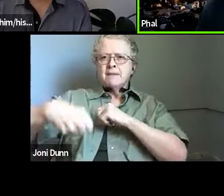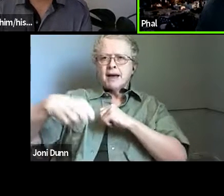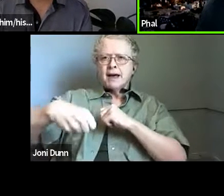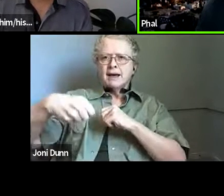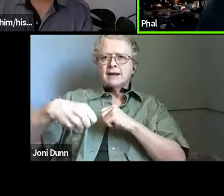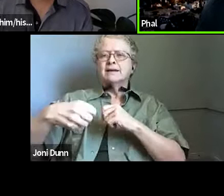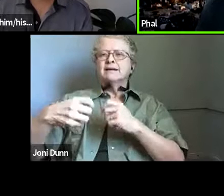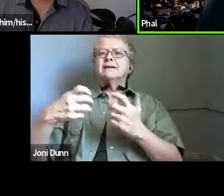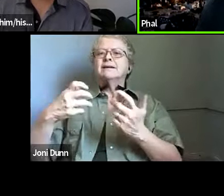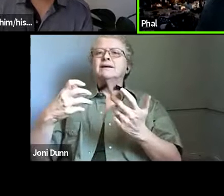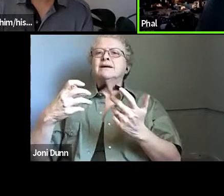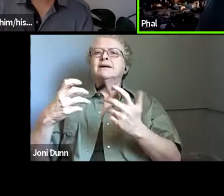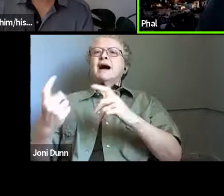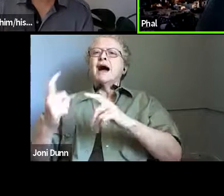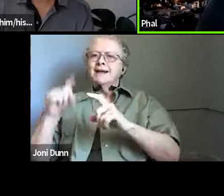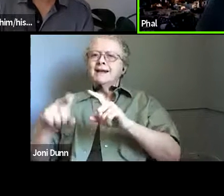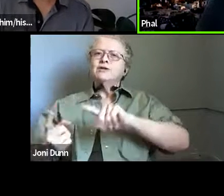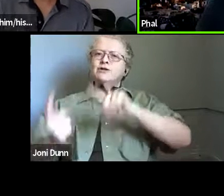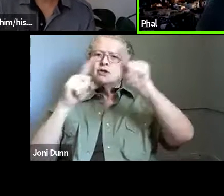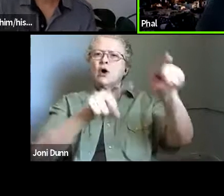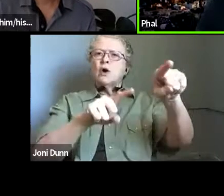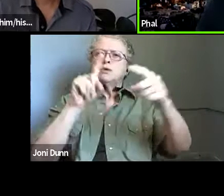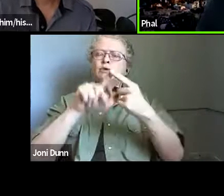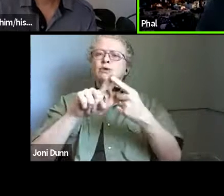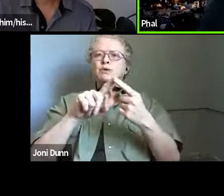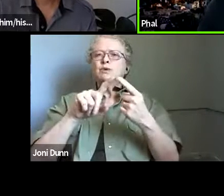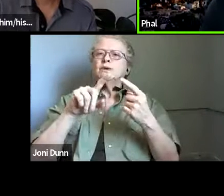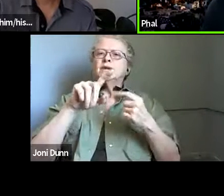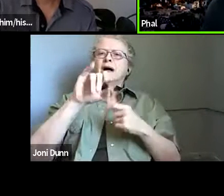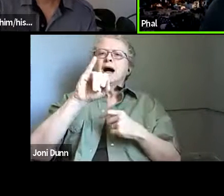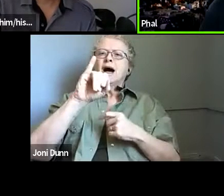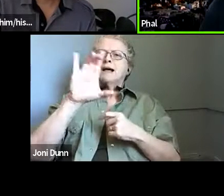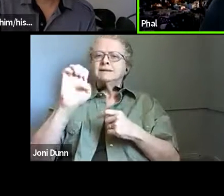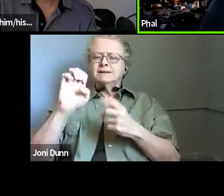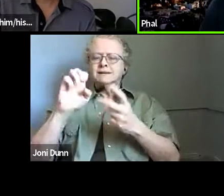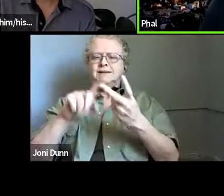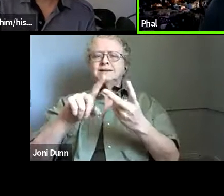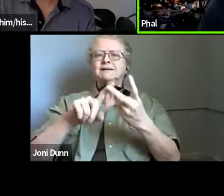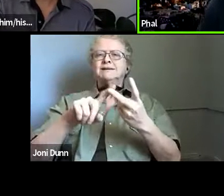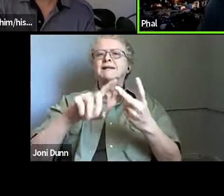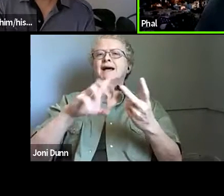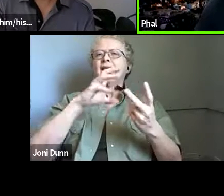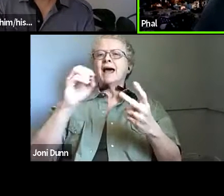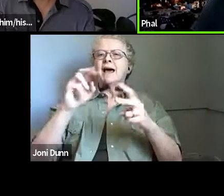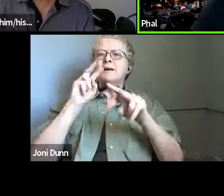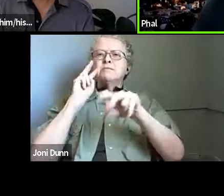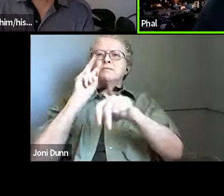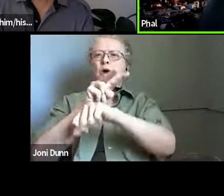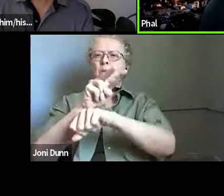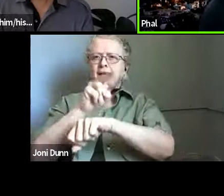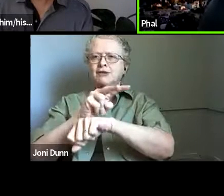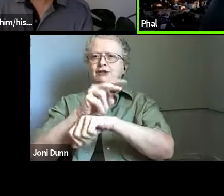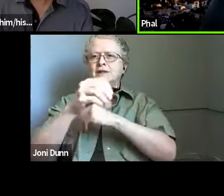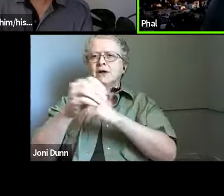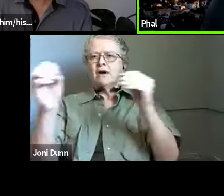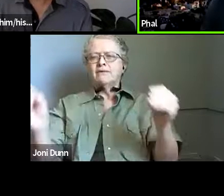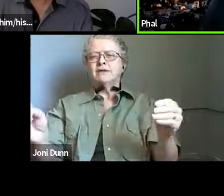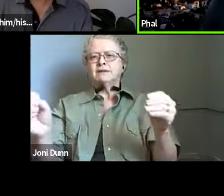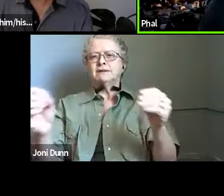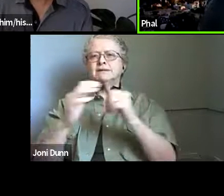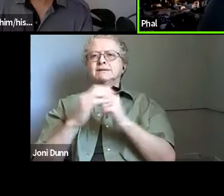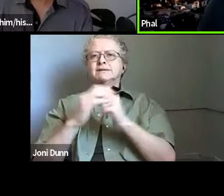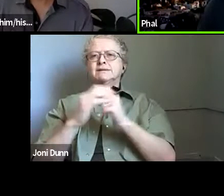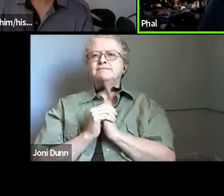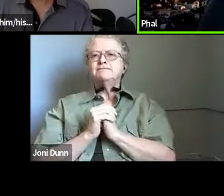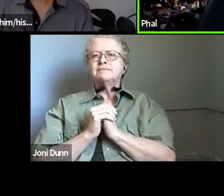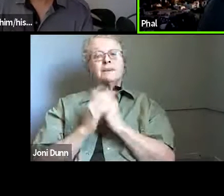to the state parole office. And so that was like my first experience as an adult in the United States of America outside of confinement. But